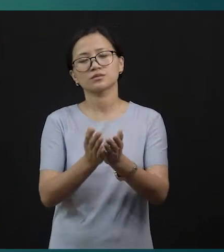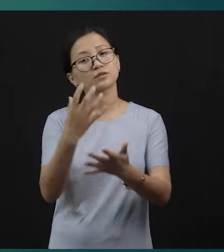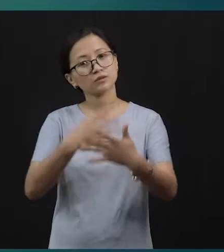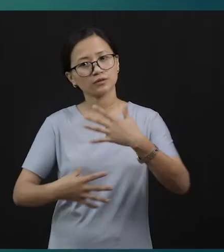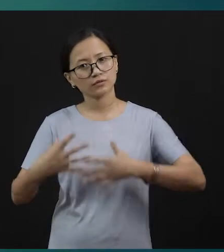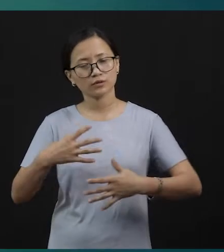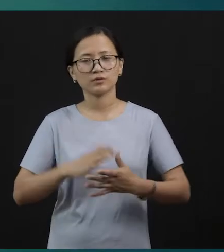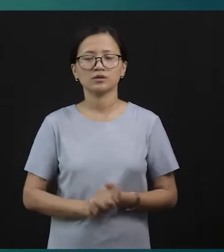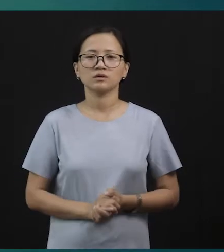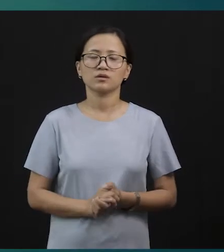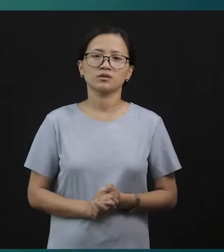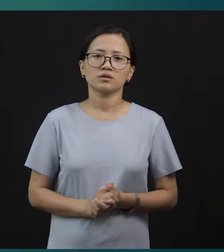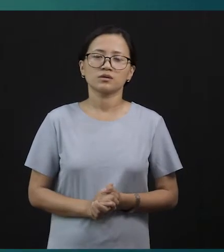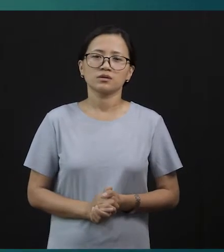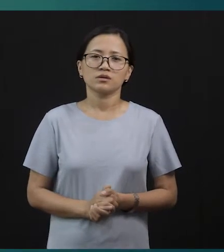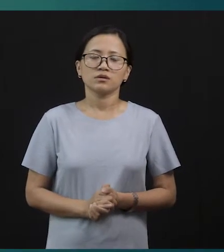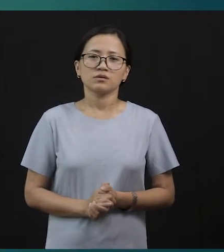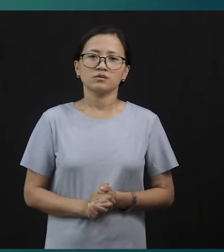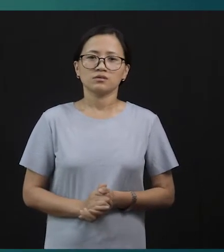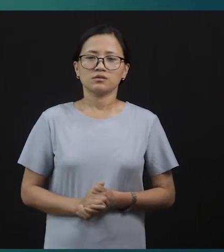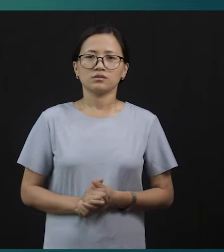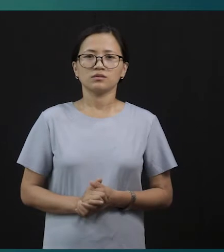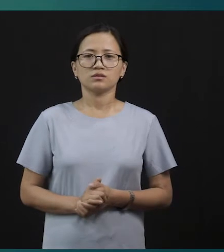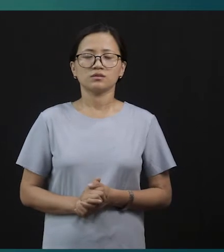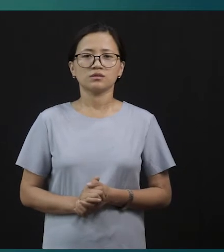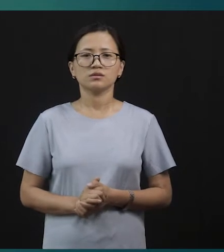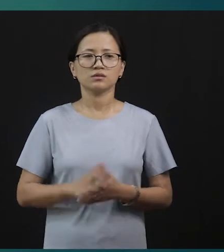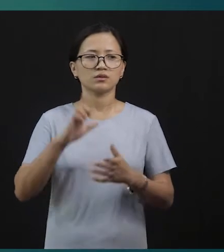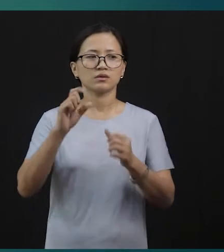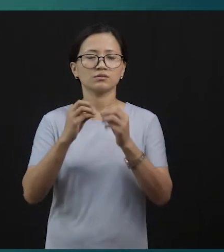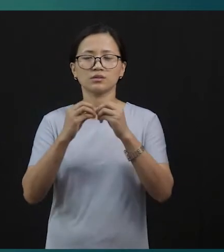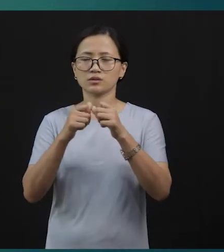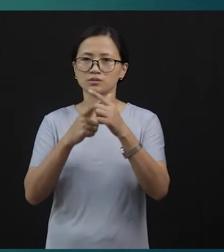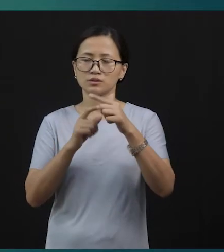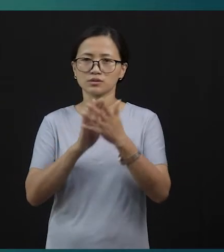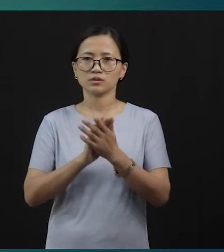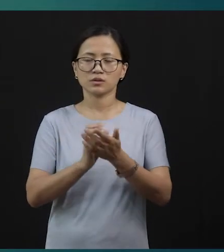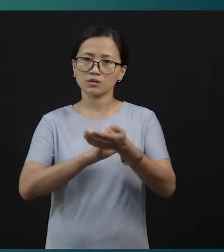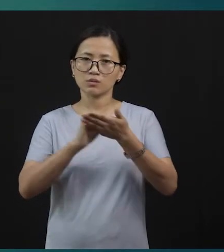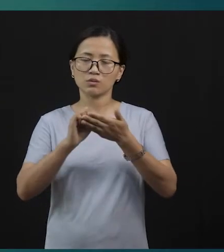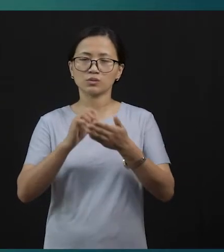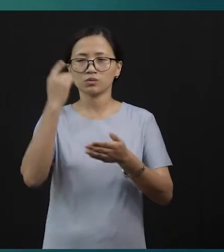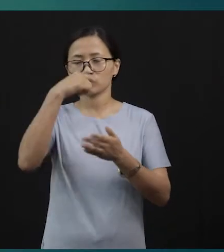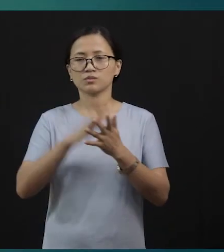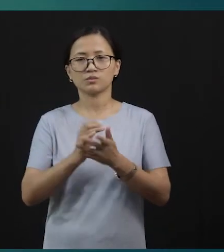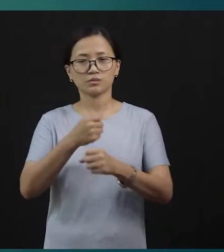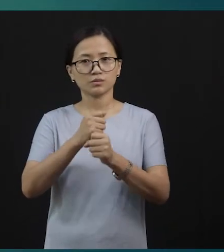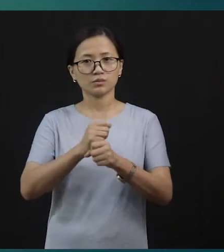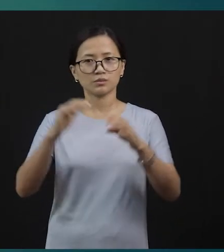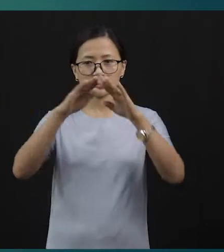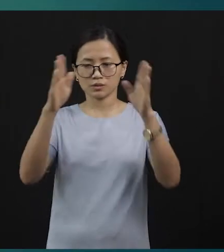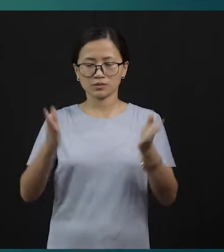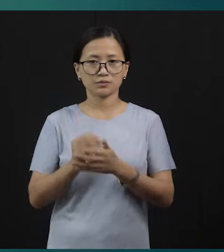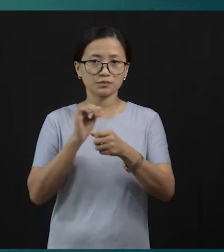All the other ships sank. Okay, and also Bartholomew lost his life, but one ship survived,